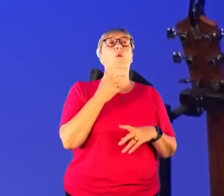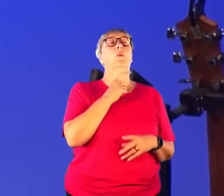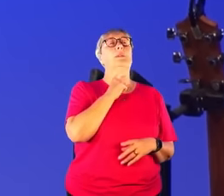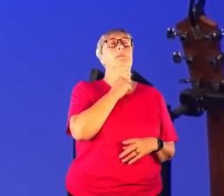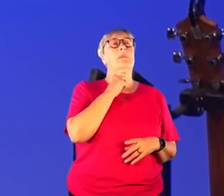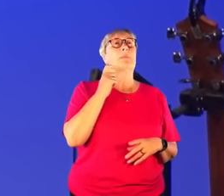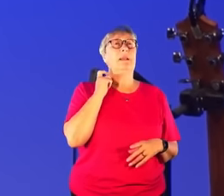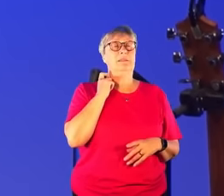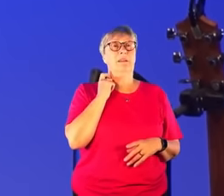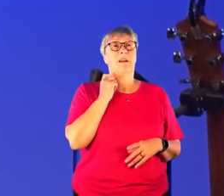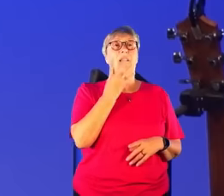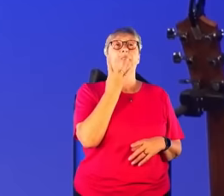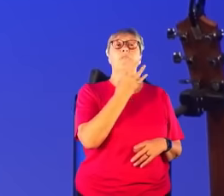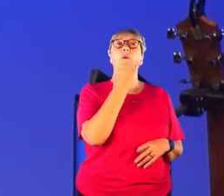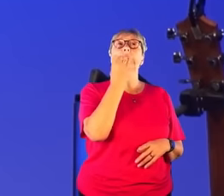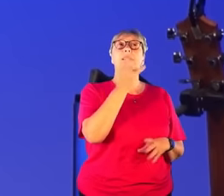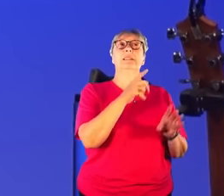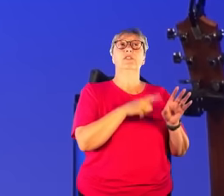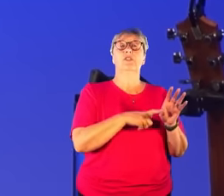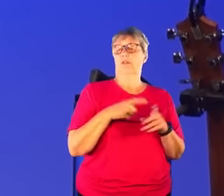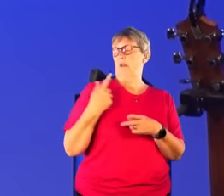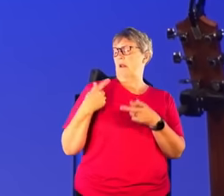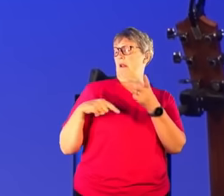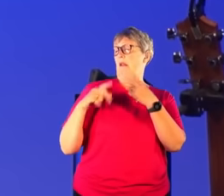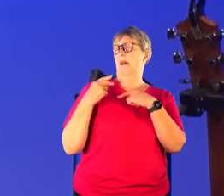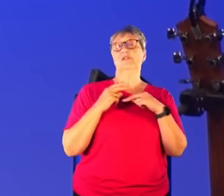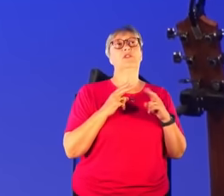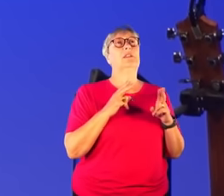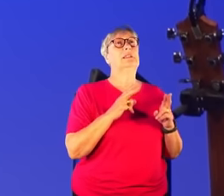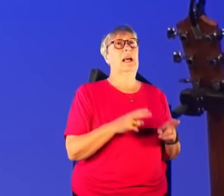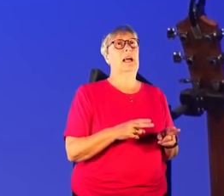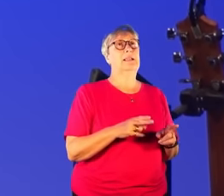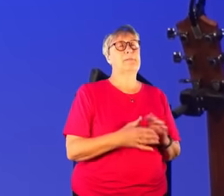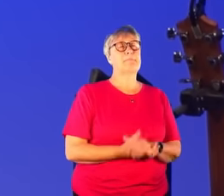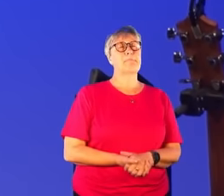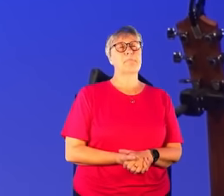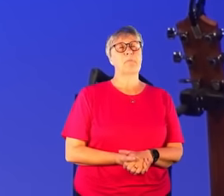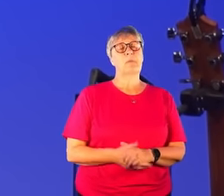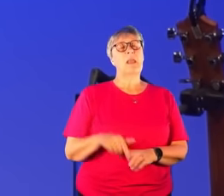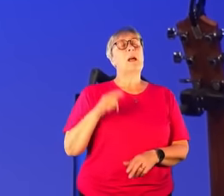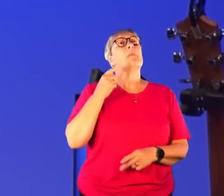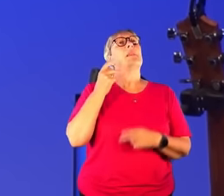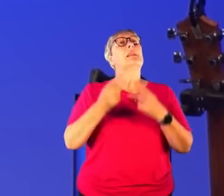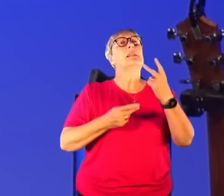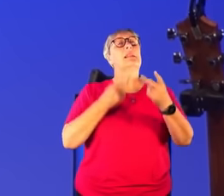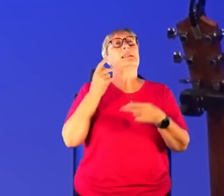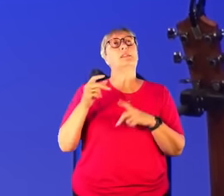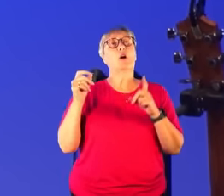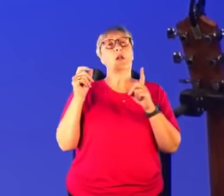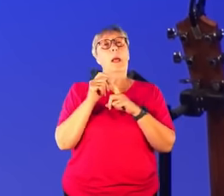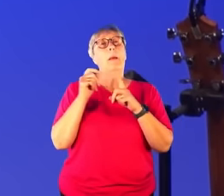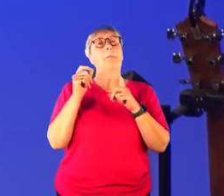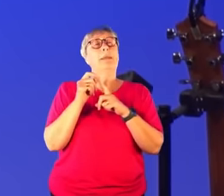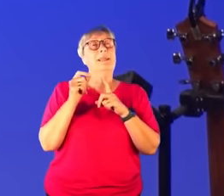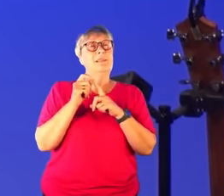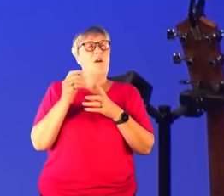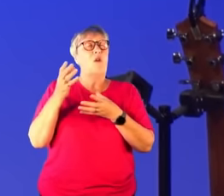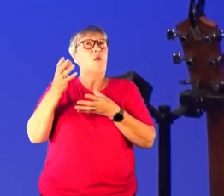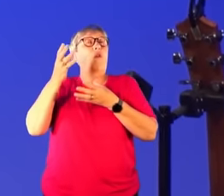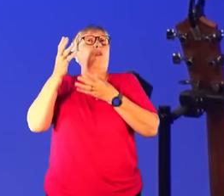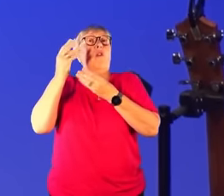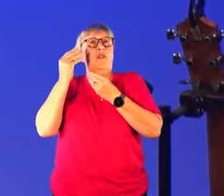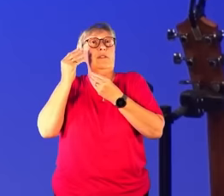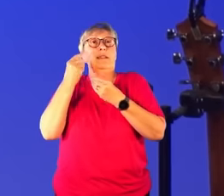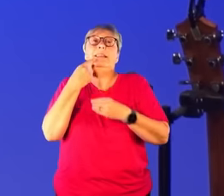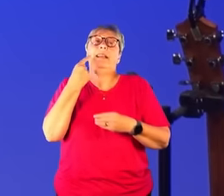passed away just last year. But Peter, when he heard it, he said, we really ought to get the congregation to